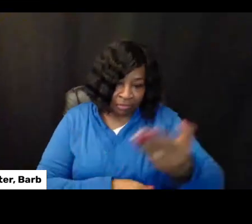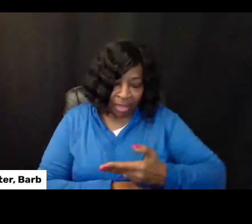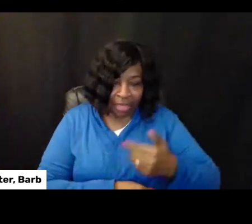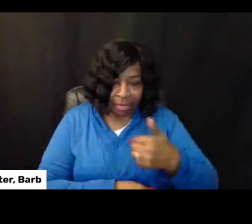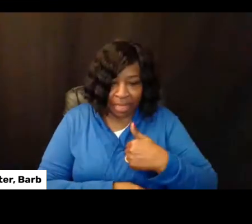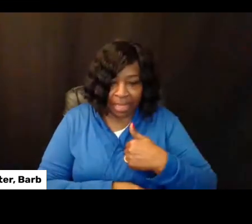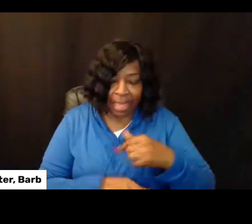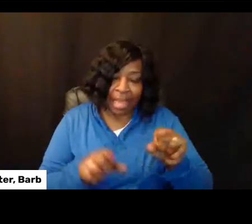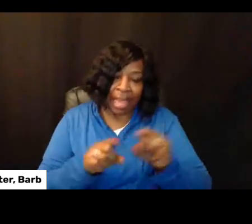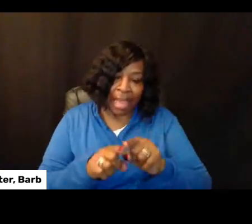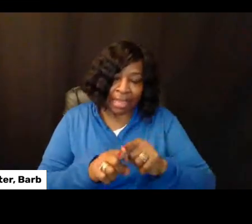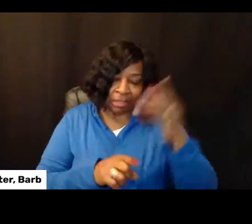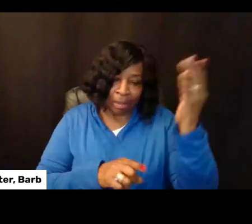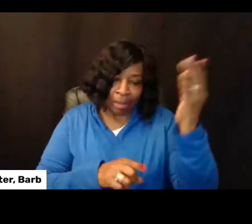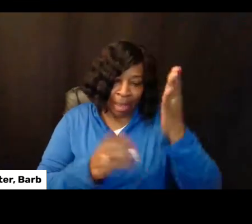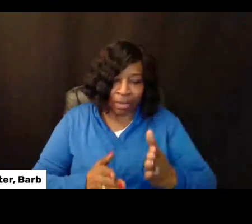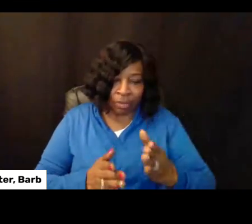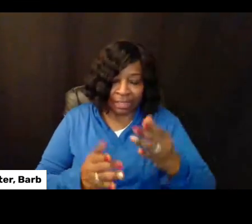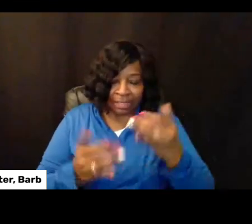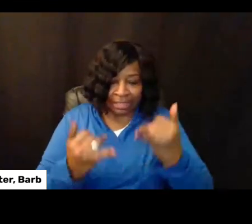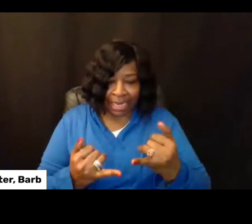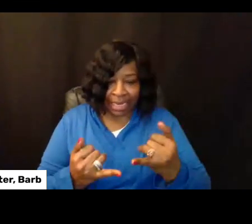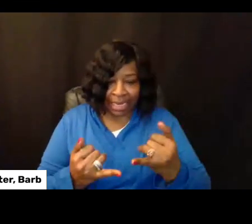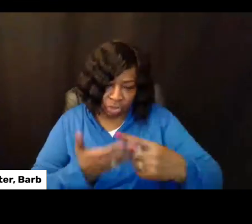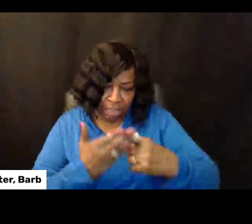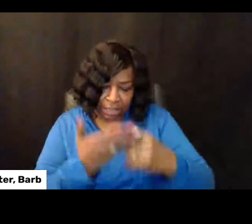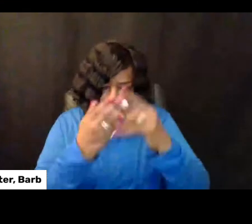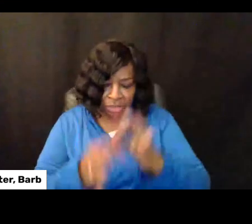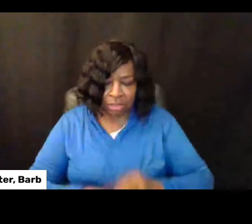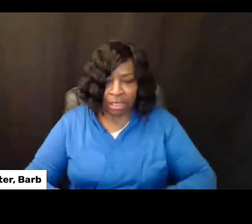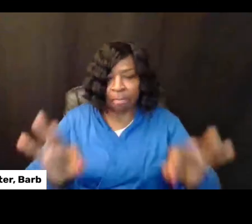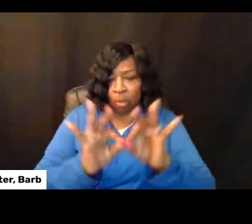a moderator today to discuss such important